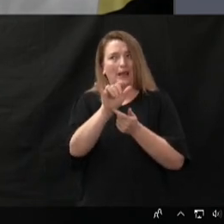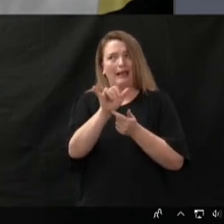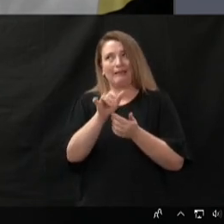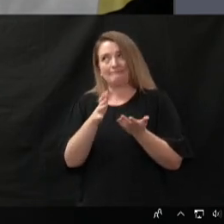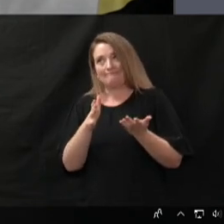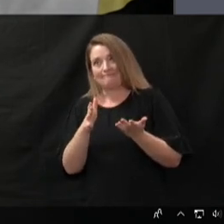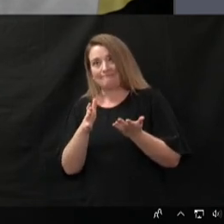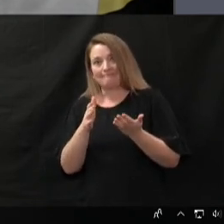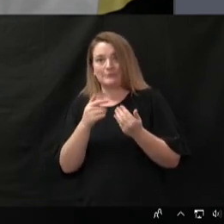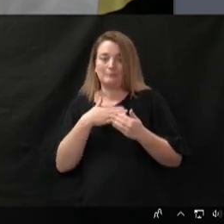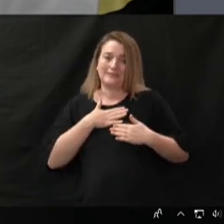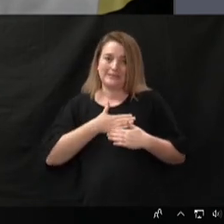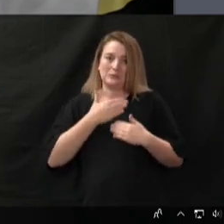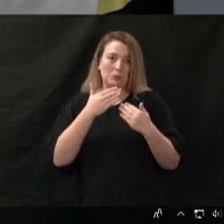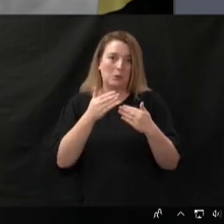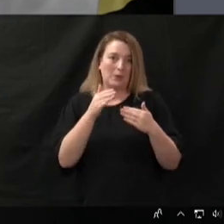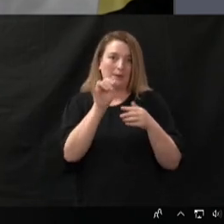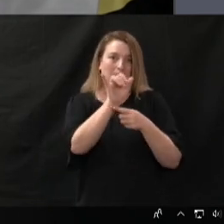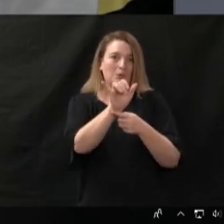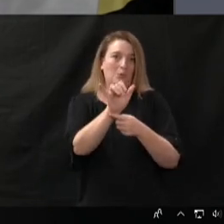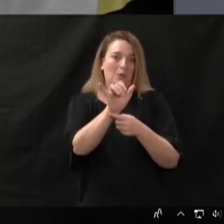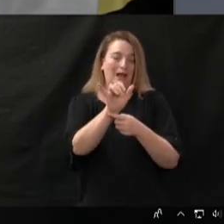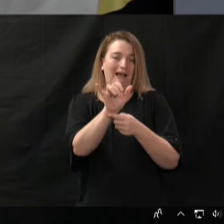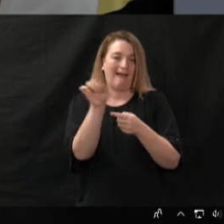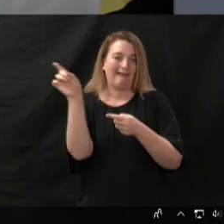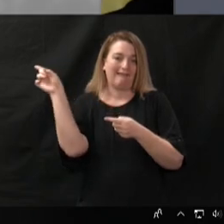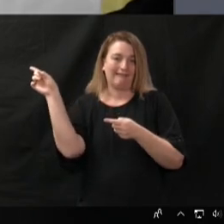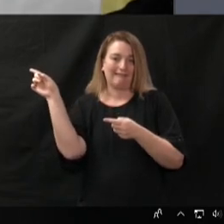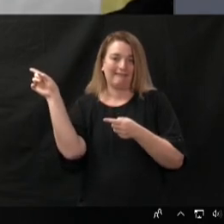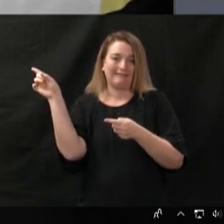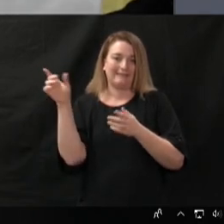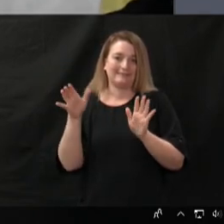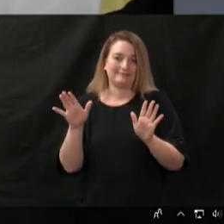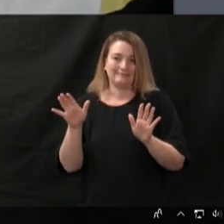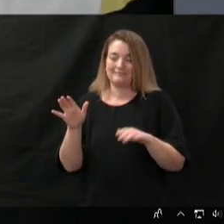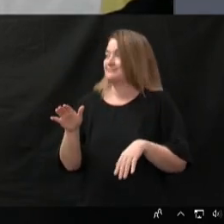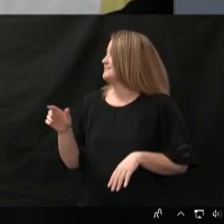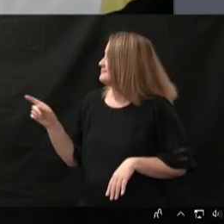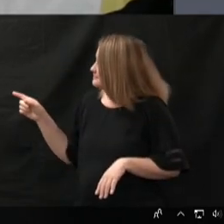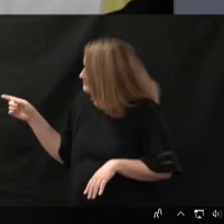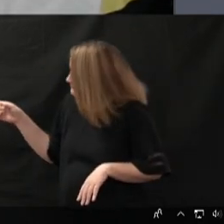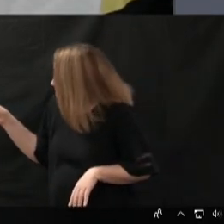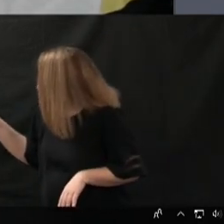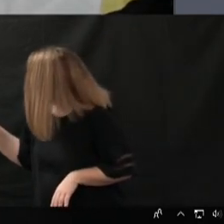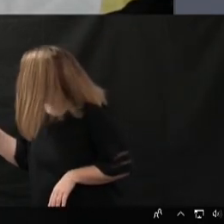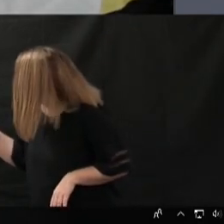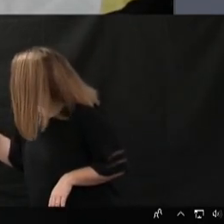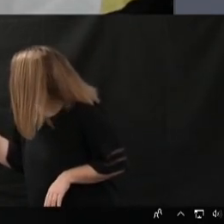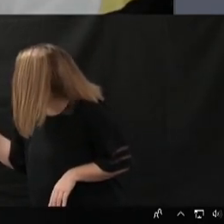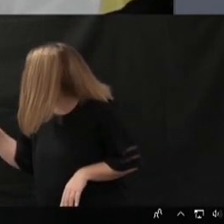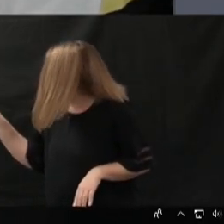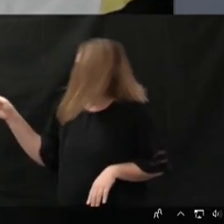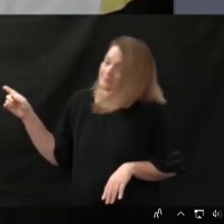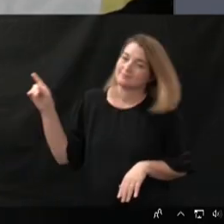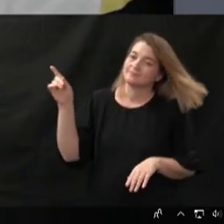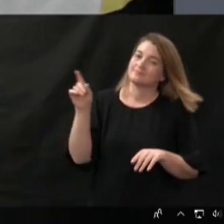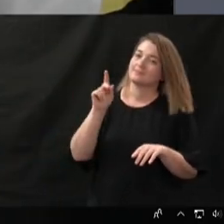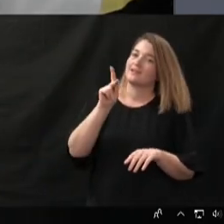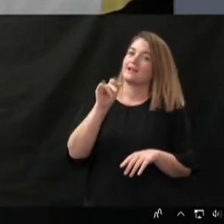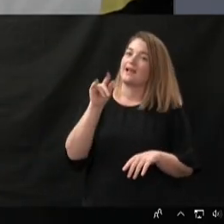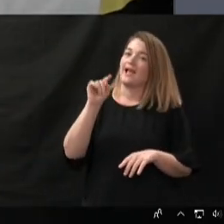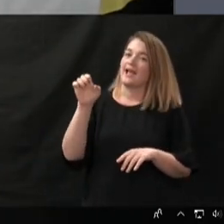that Y go? Yeah, it's on that. This is just a different portrayal of your